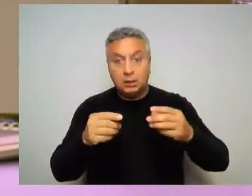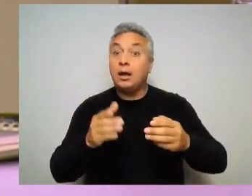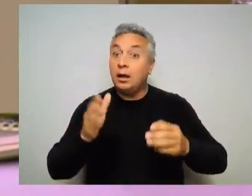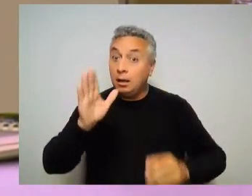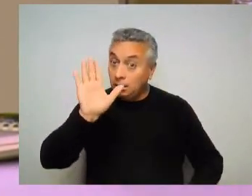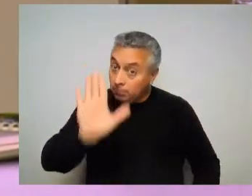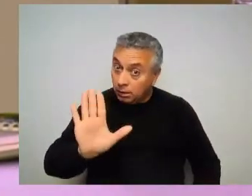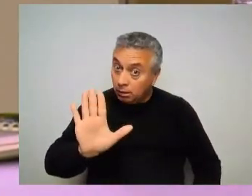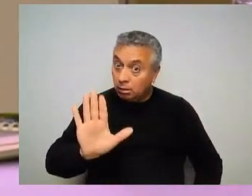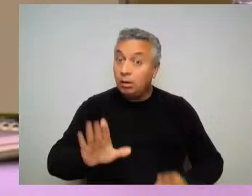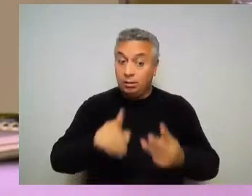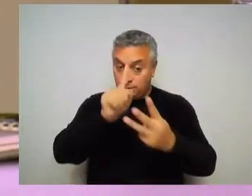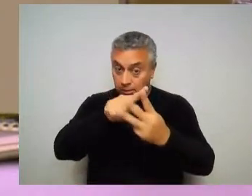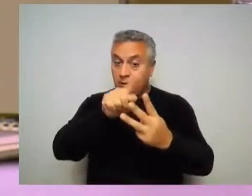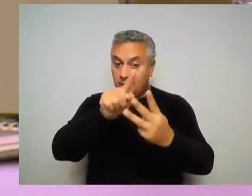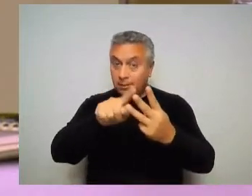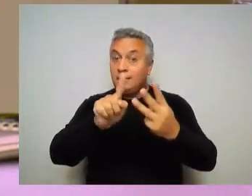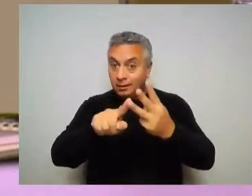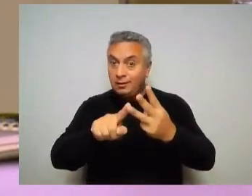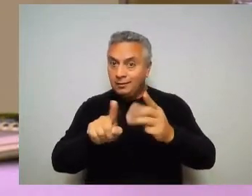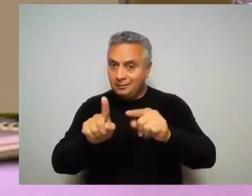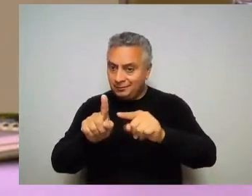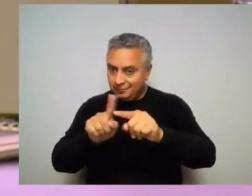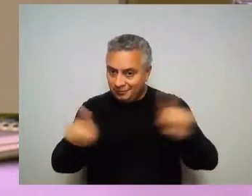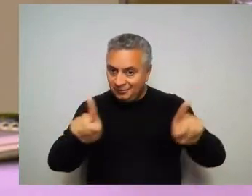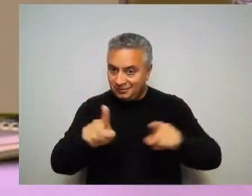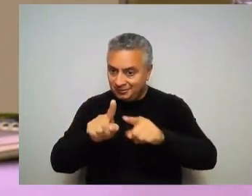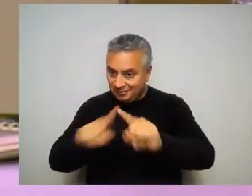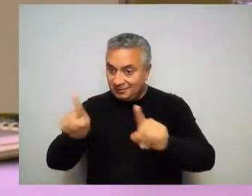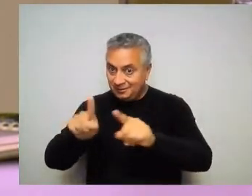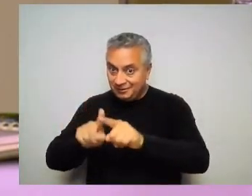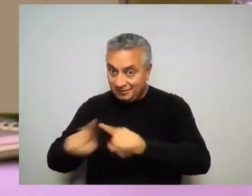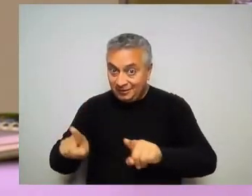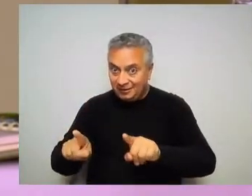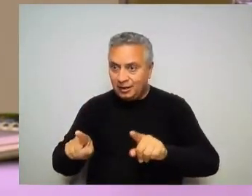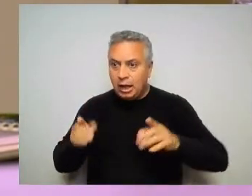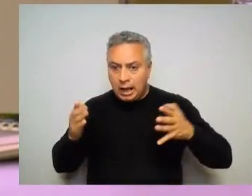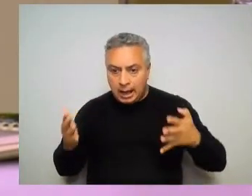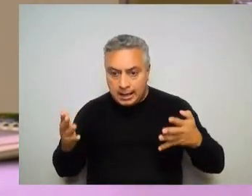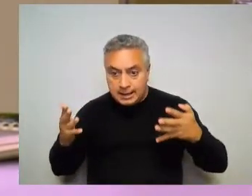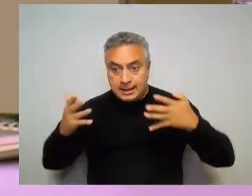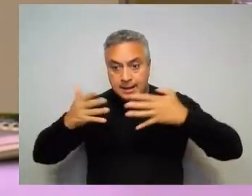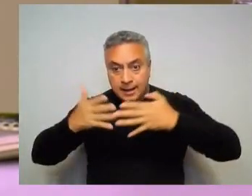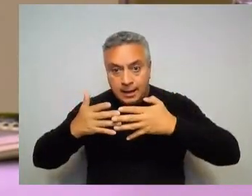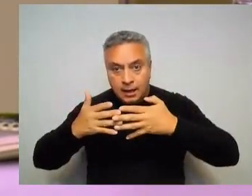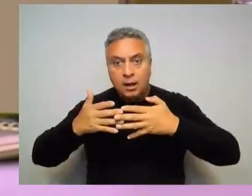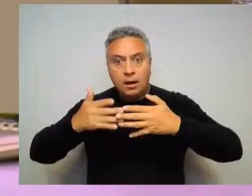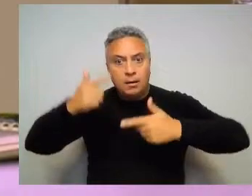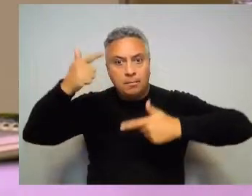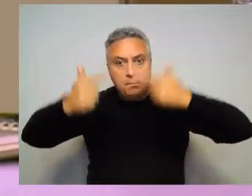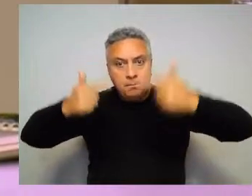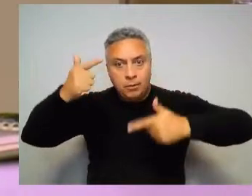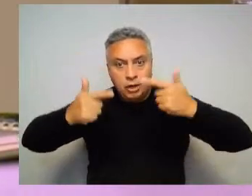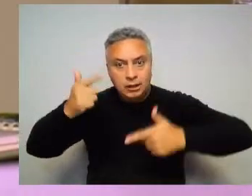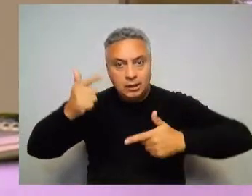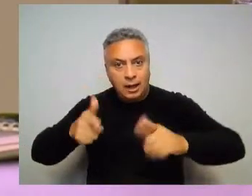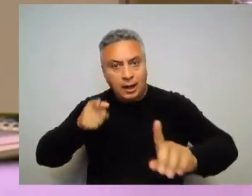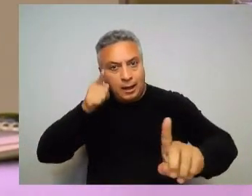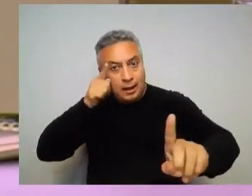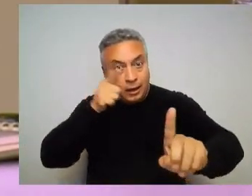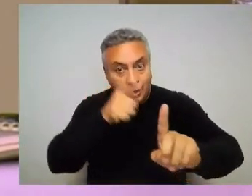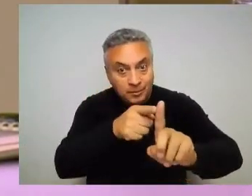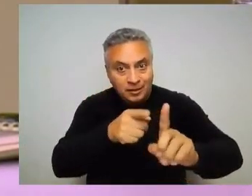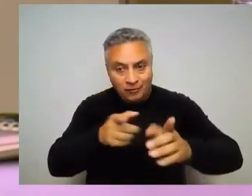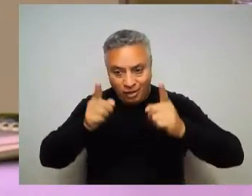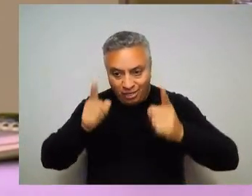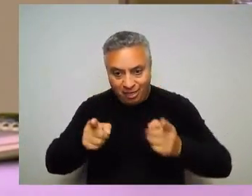be coordinated. And of course, that is complex. And they require aligned policies so